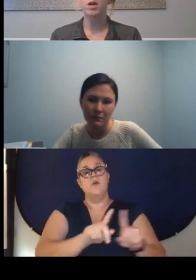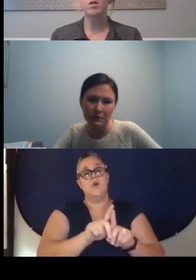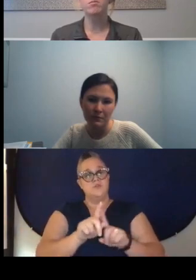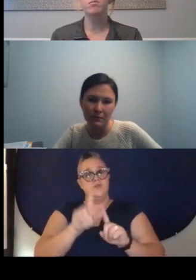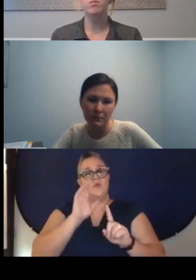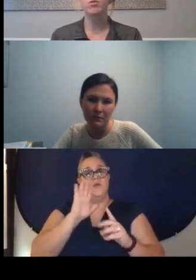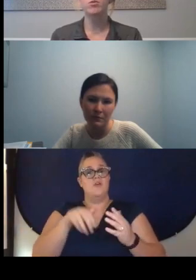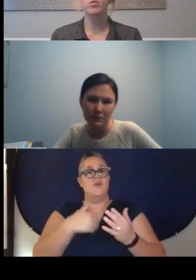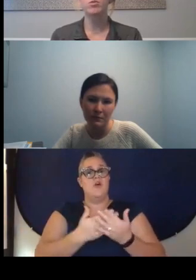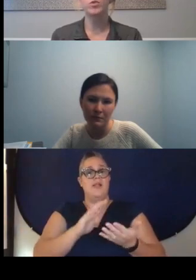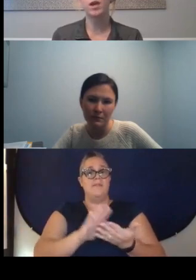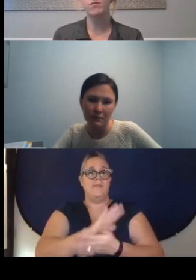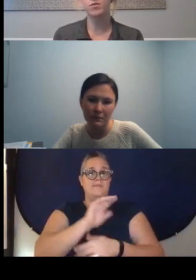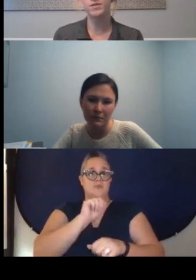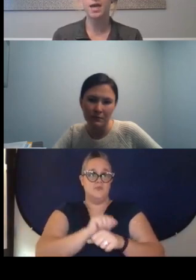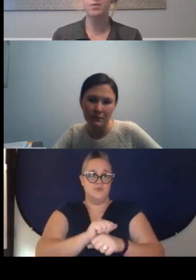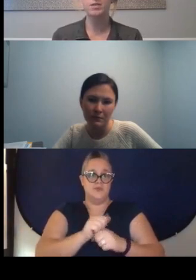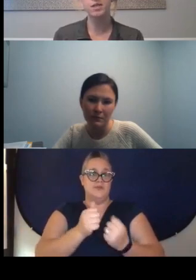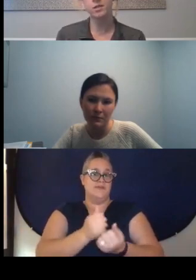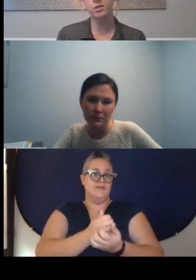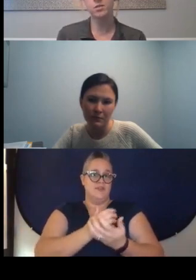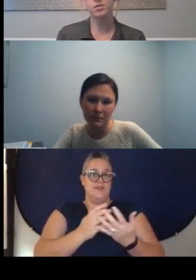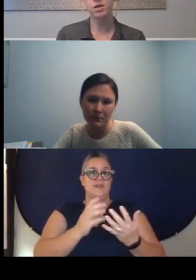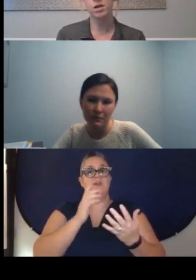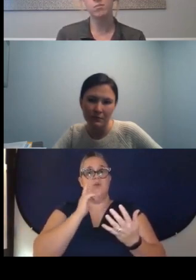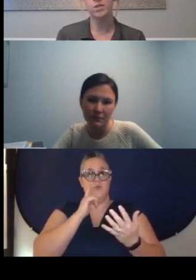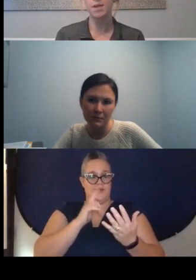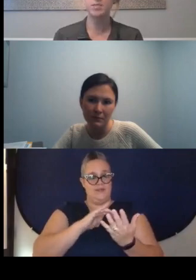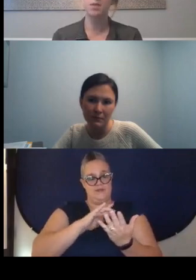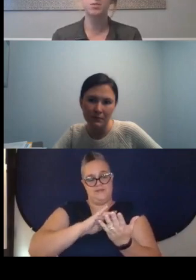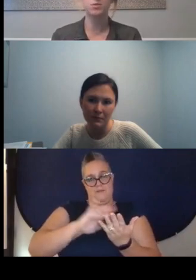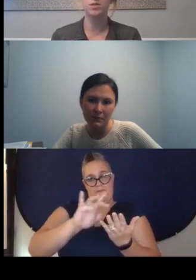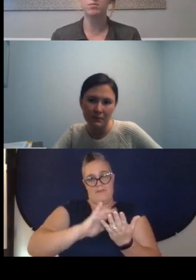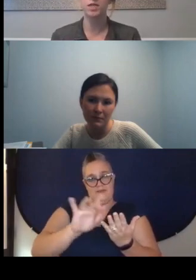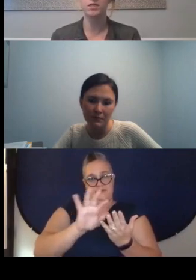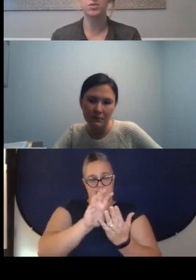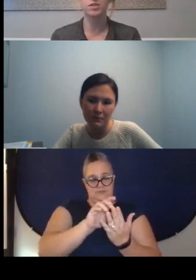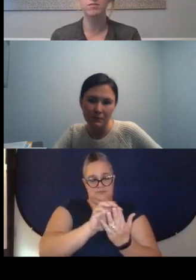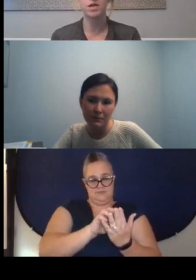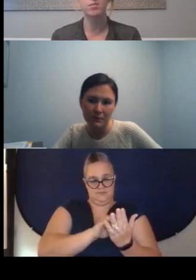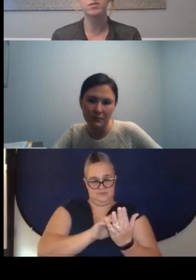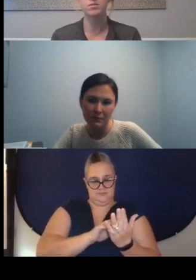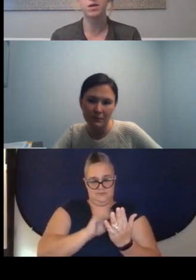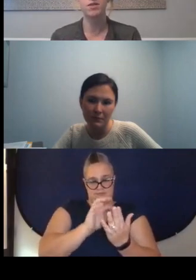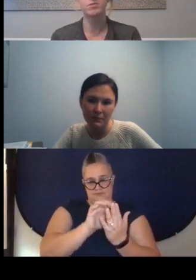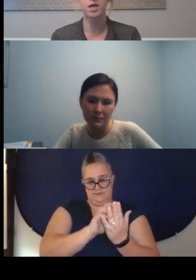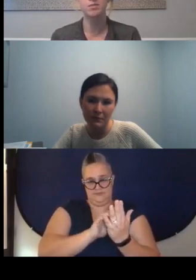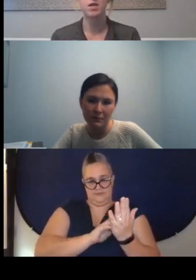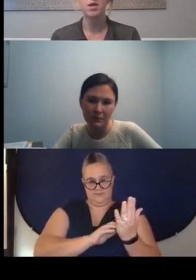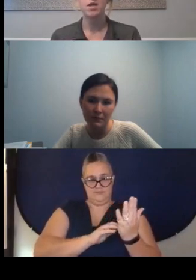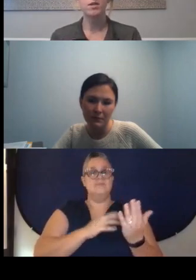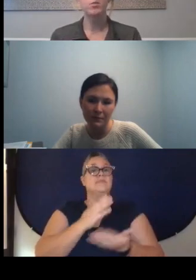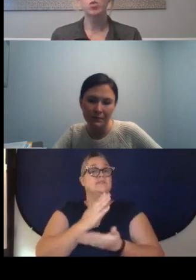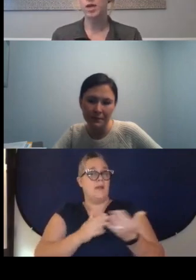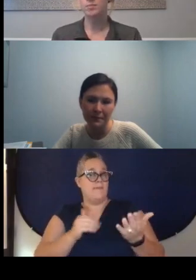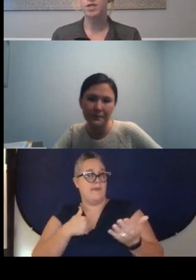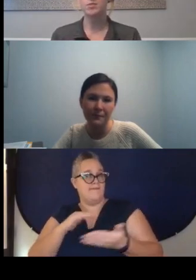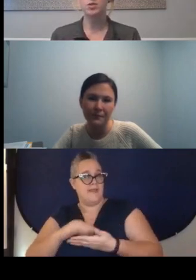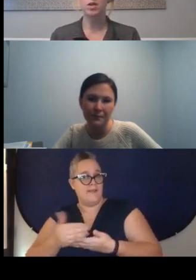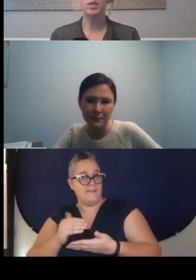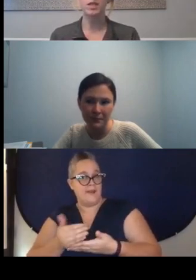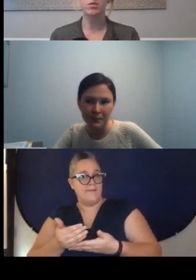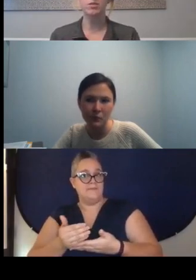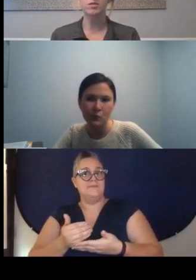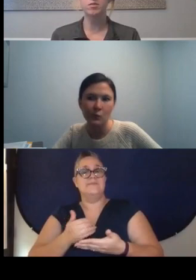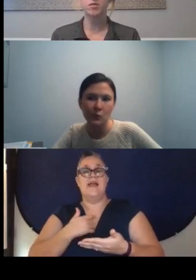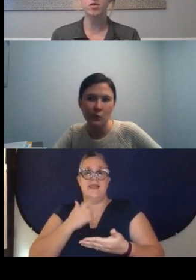paperwork we have tablets and laptops. So some technicians have tablets, some have laptops. I think more laptops